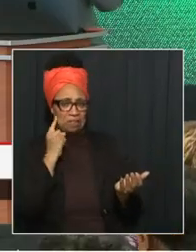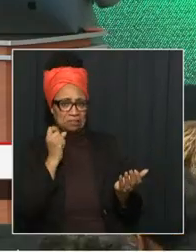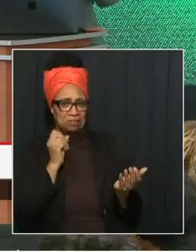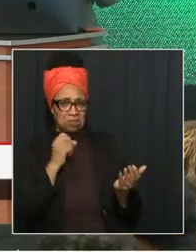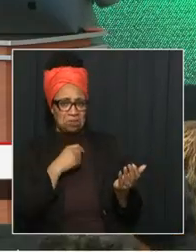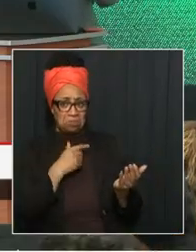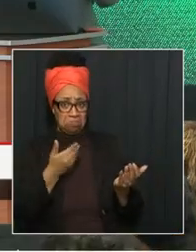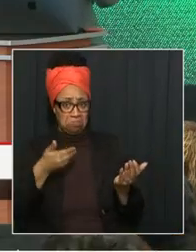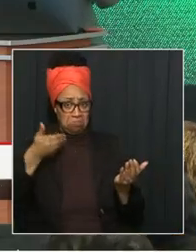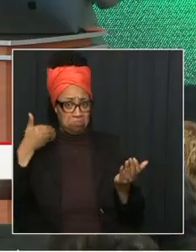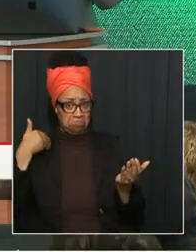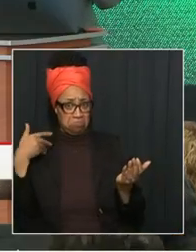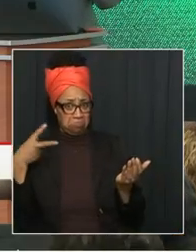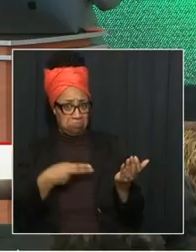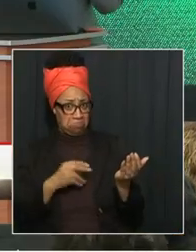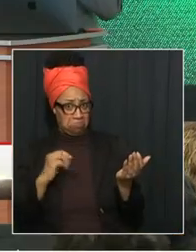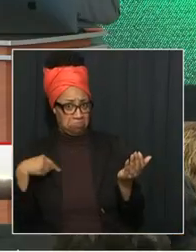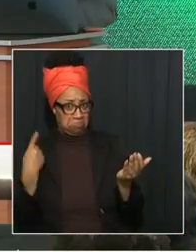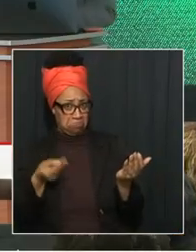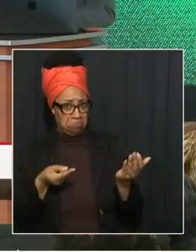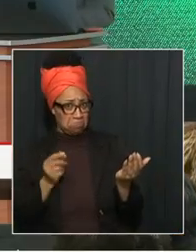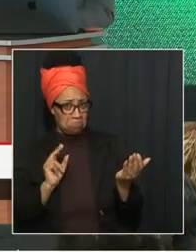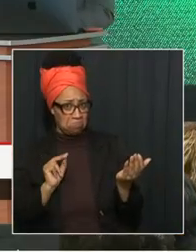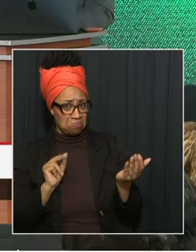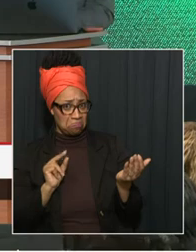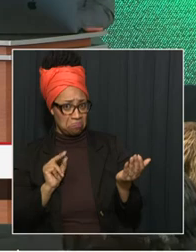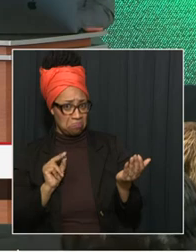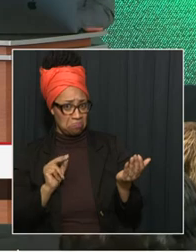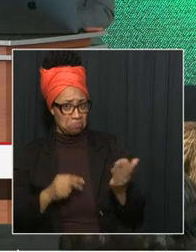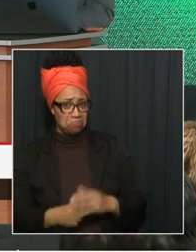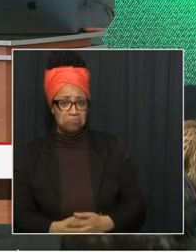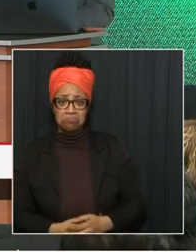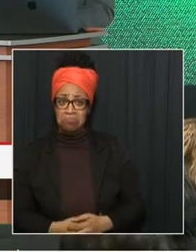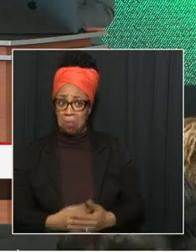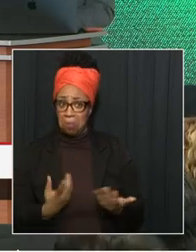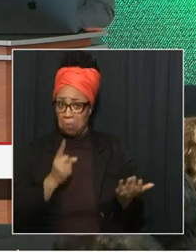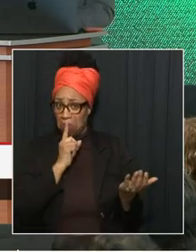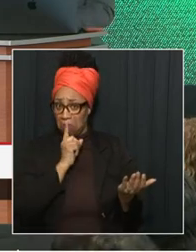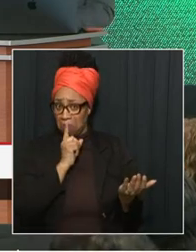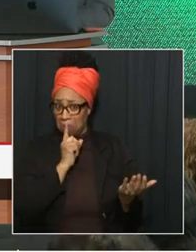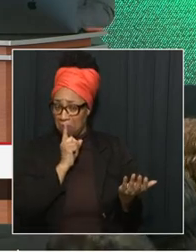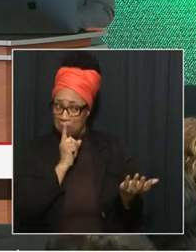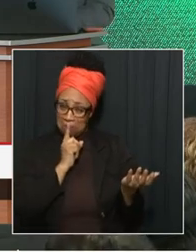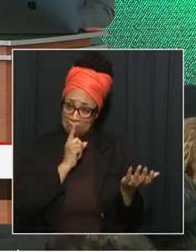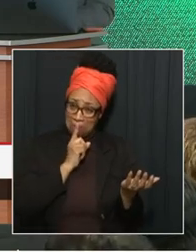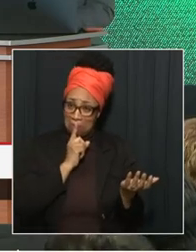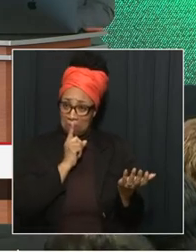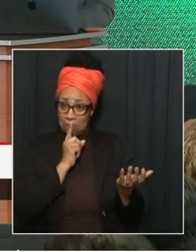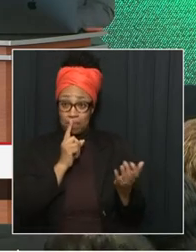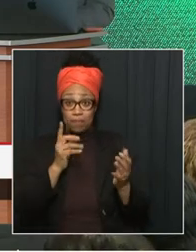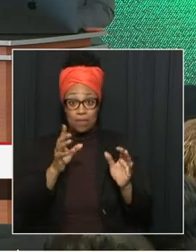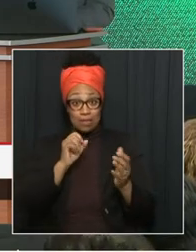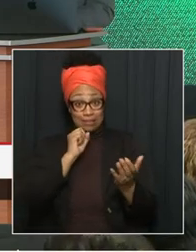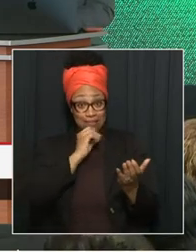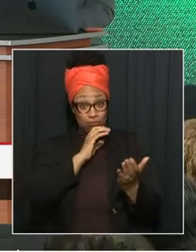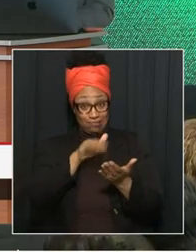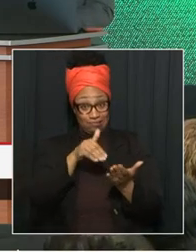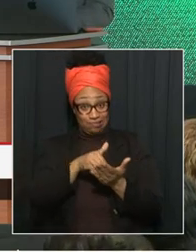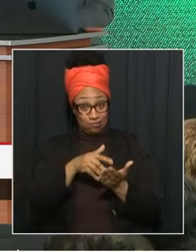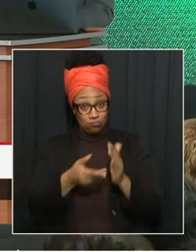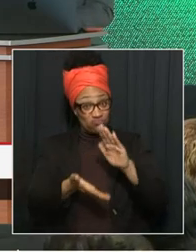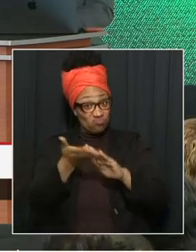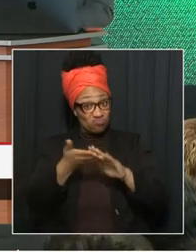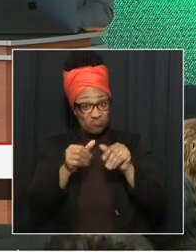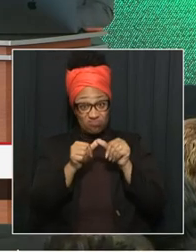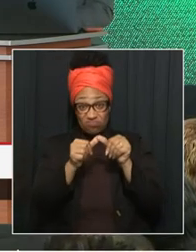senior centers budgets. And given, how well our senior centers are